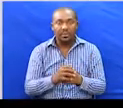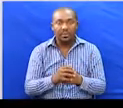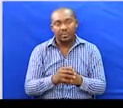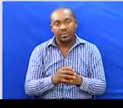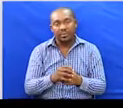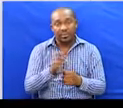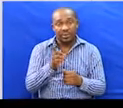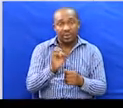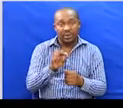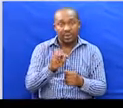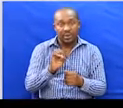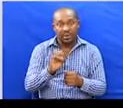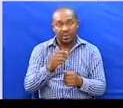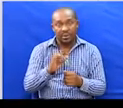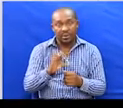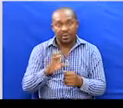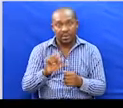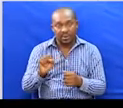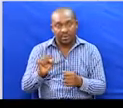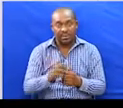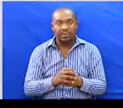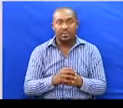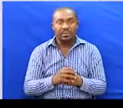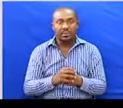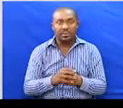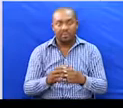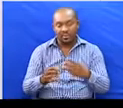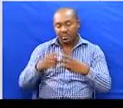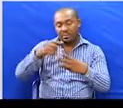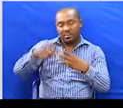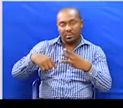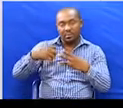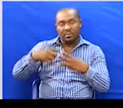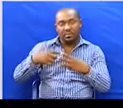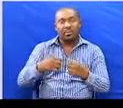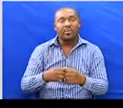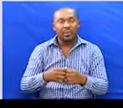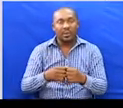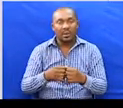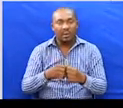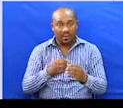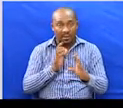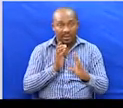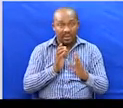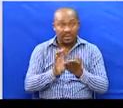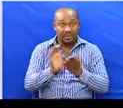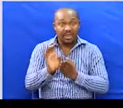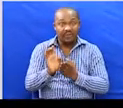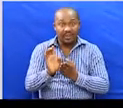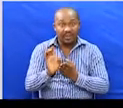genetics. So these are our 3 specific